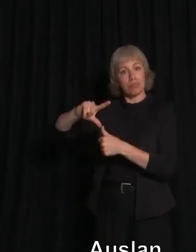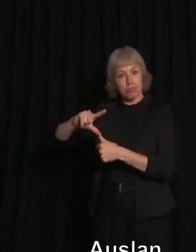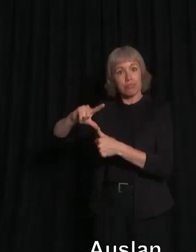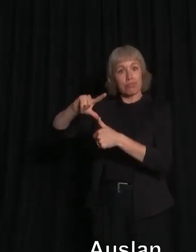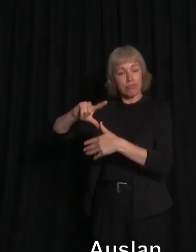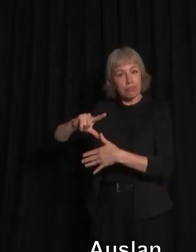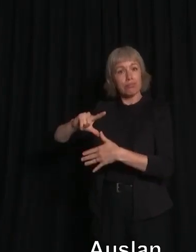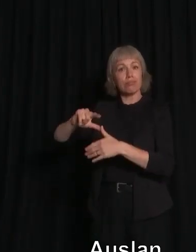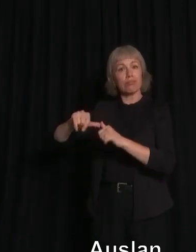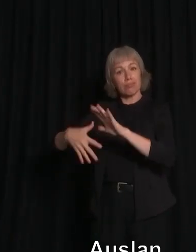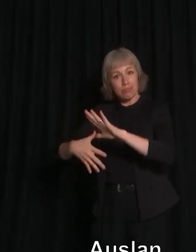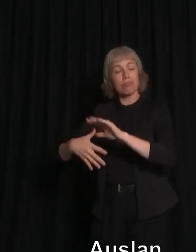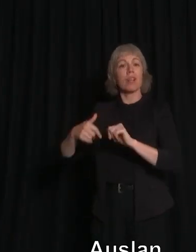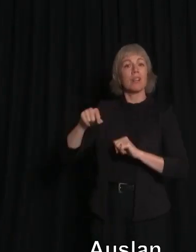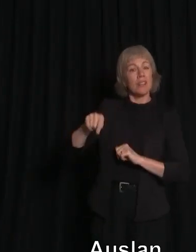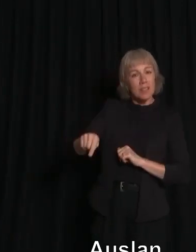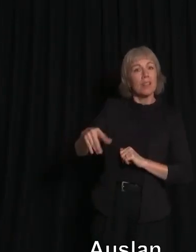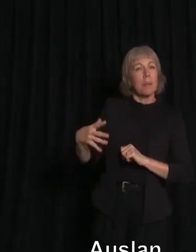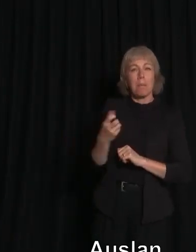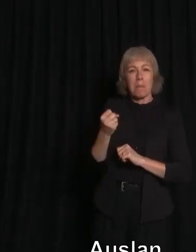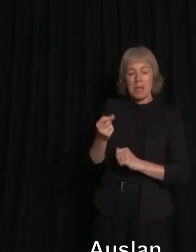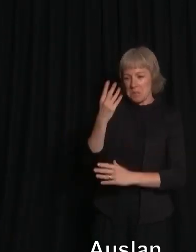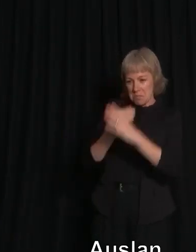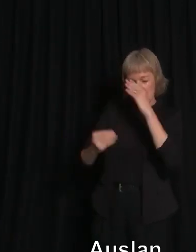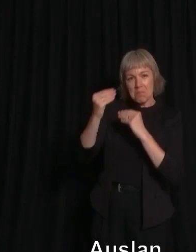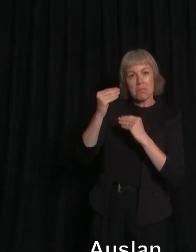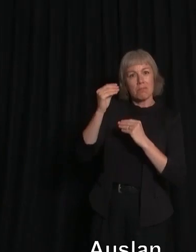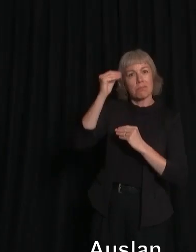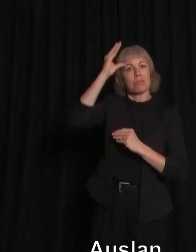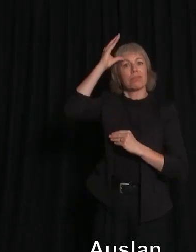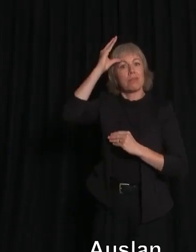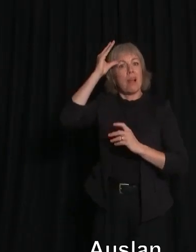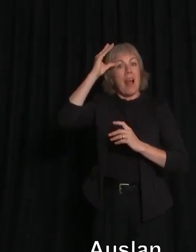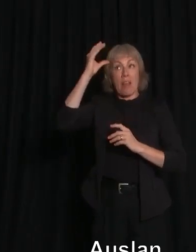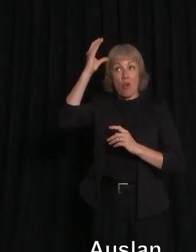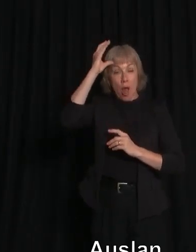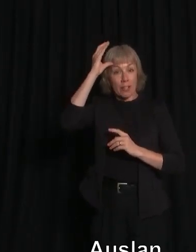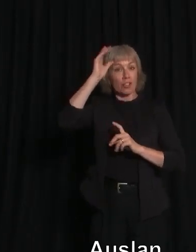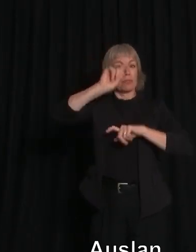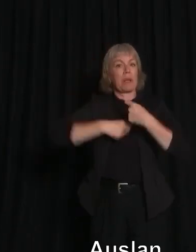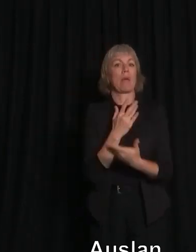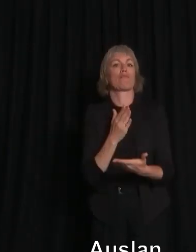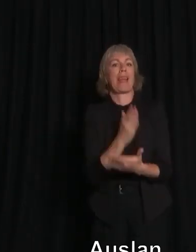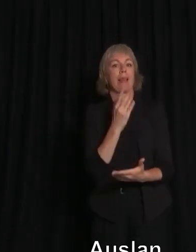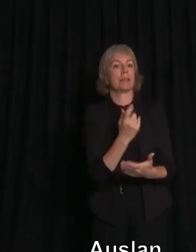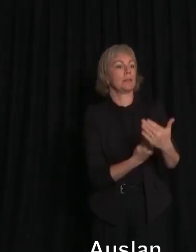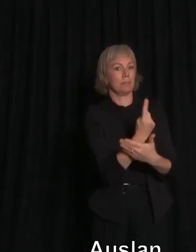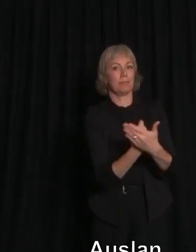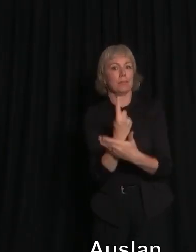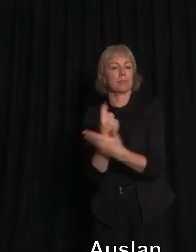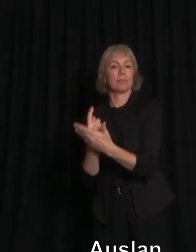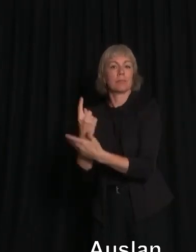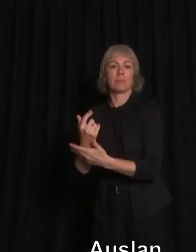must turn those values into improved realities. Our states are doing things to get